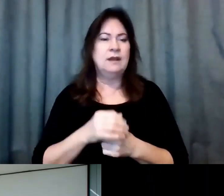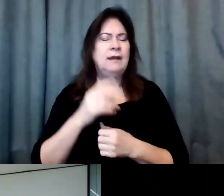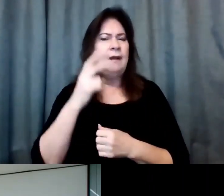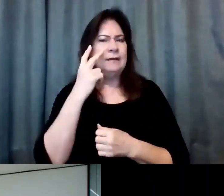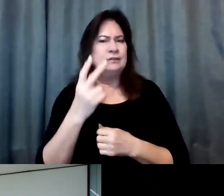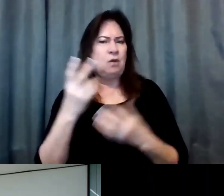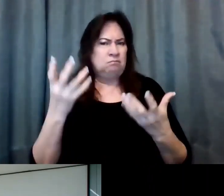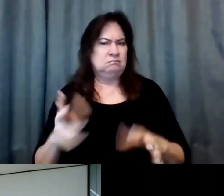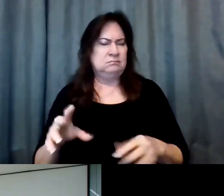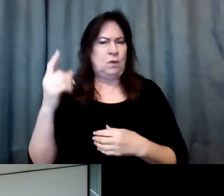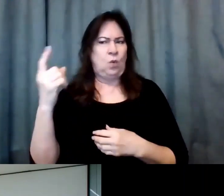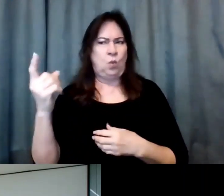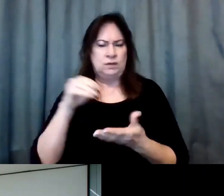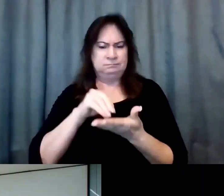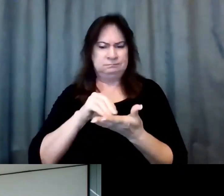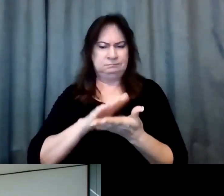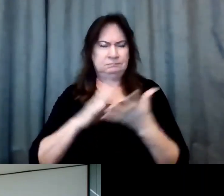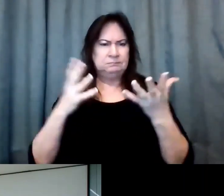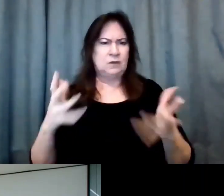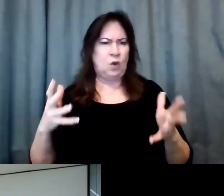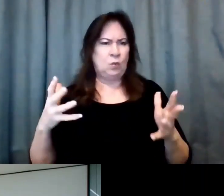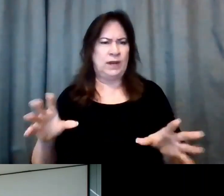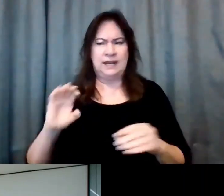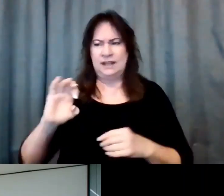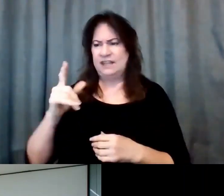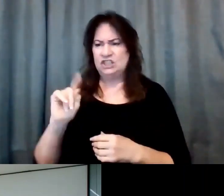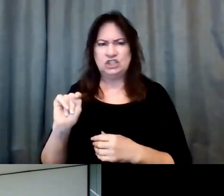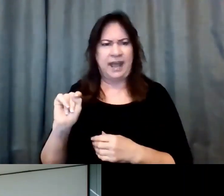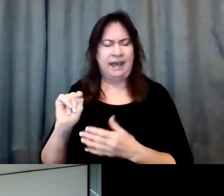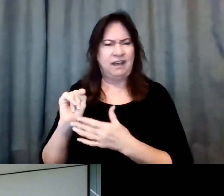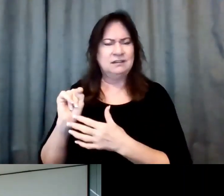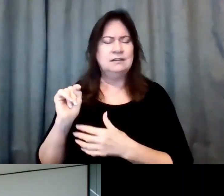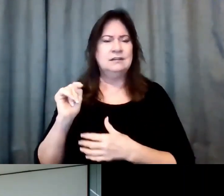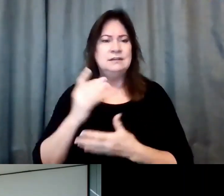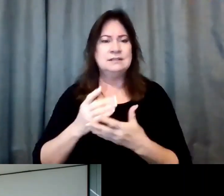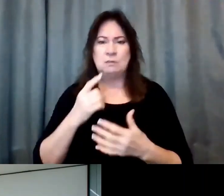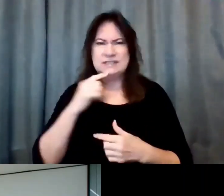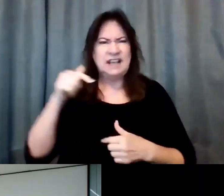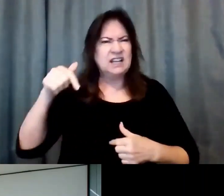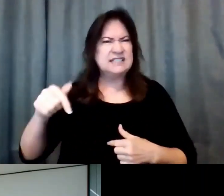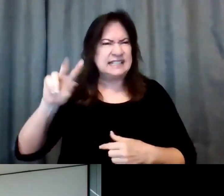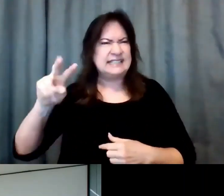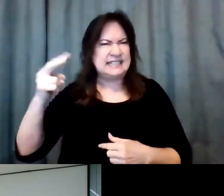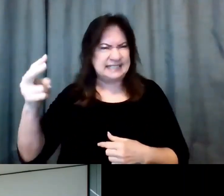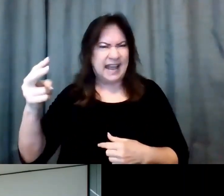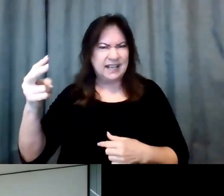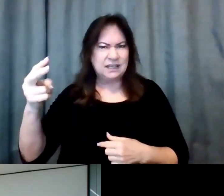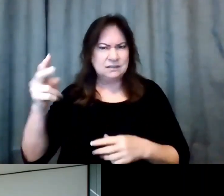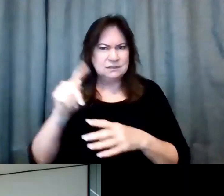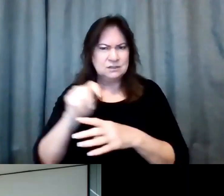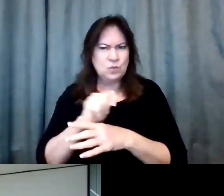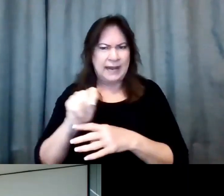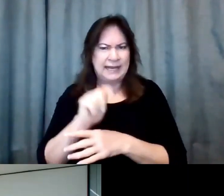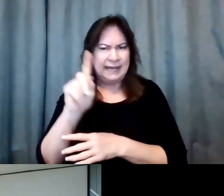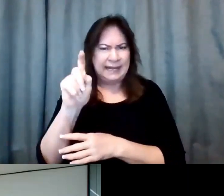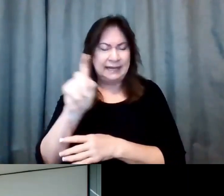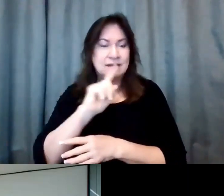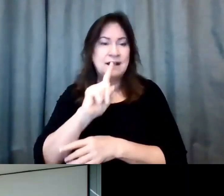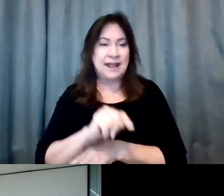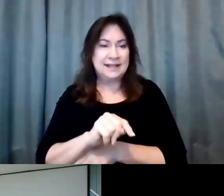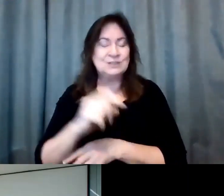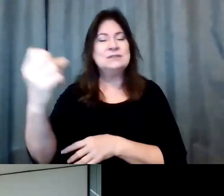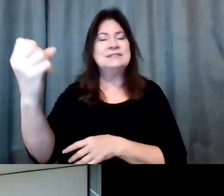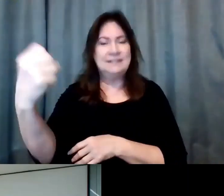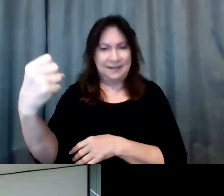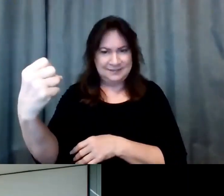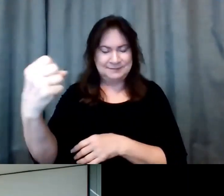the notations already in the chat, someone saying, is this the second one of these? And the answer is